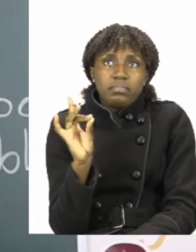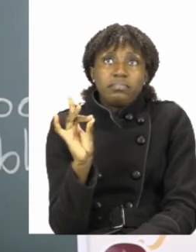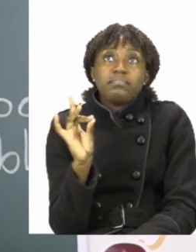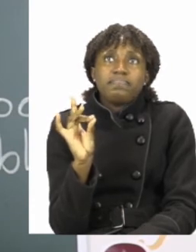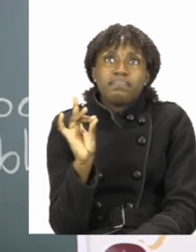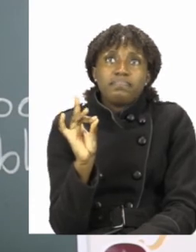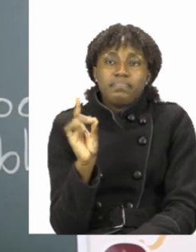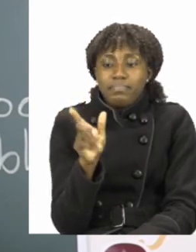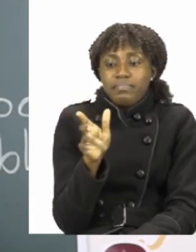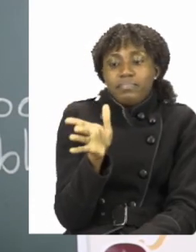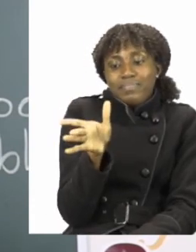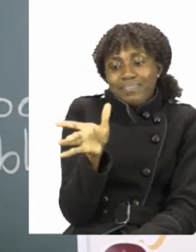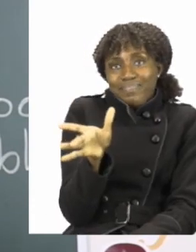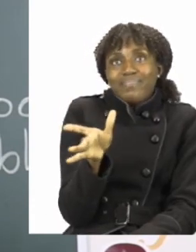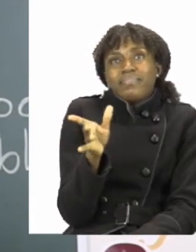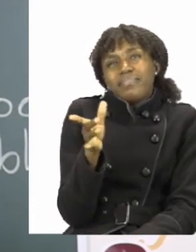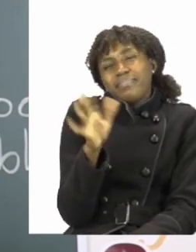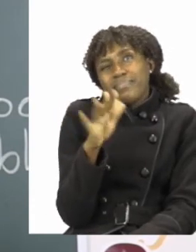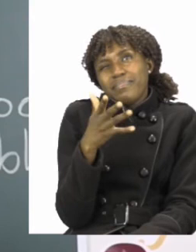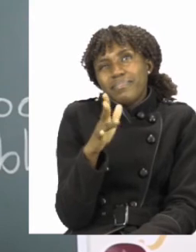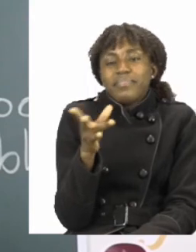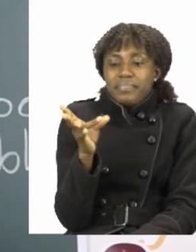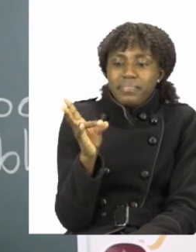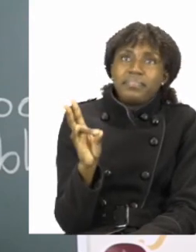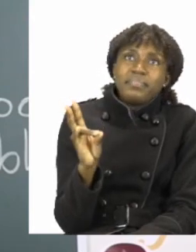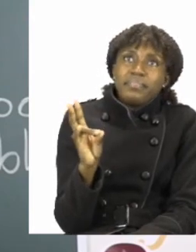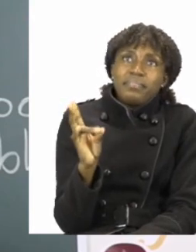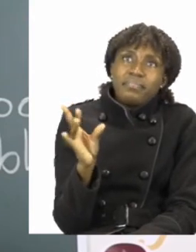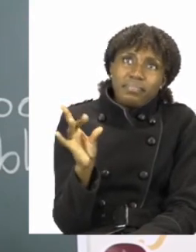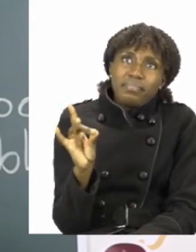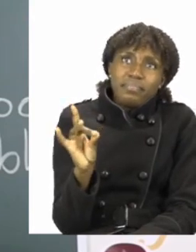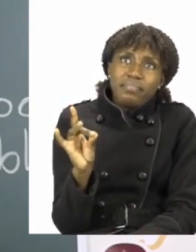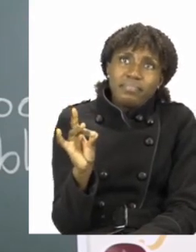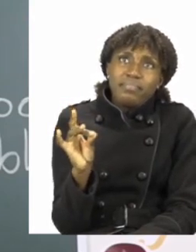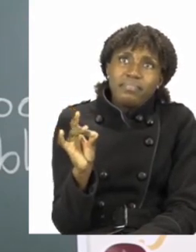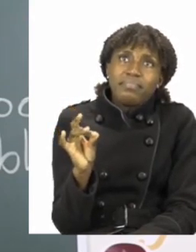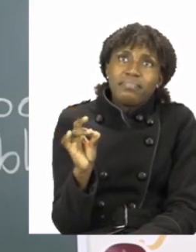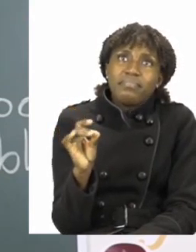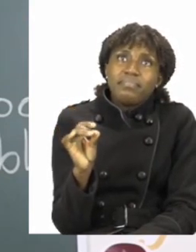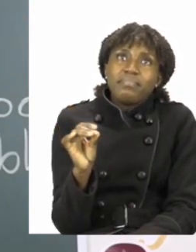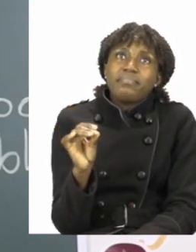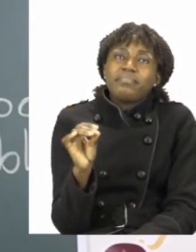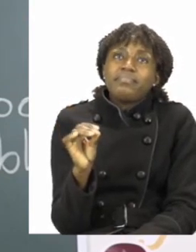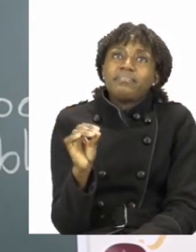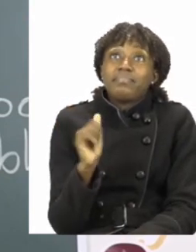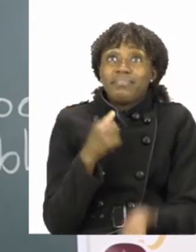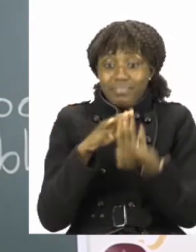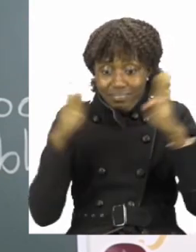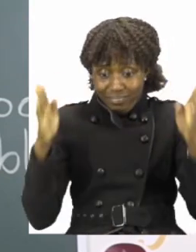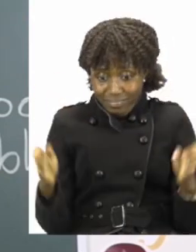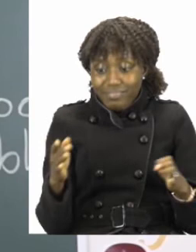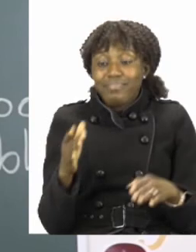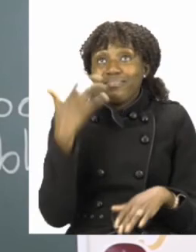And a bit, I'm going to say around 8 handspans. So my table is